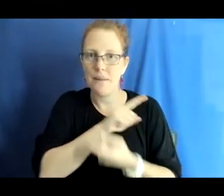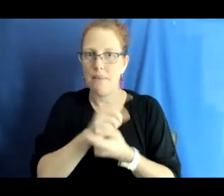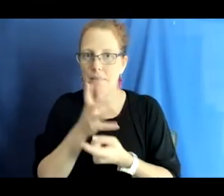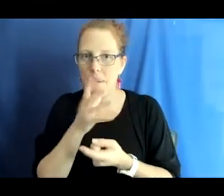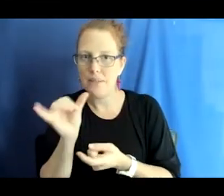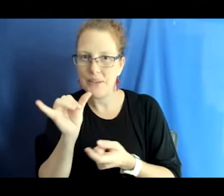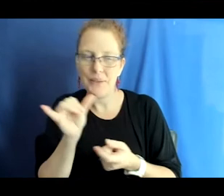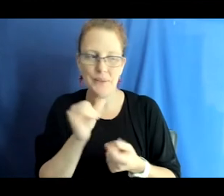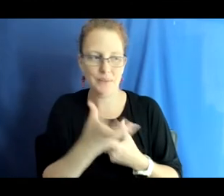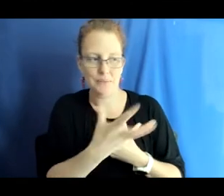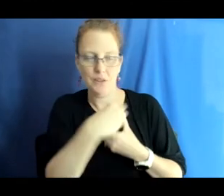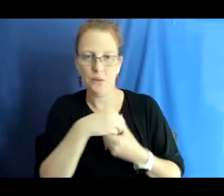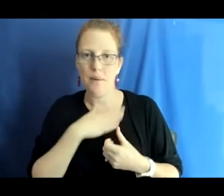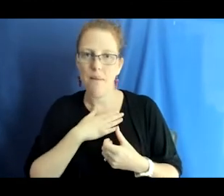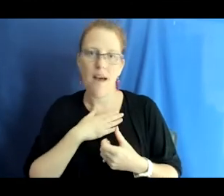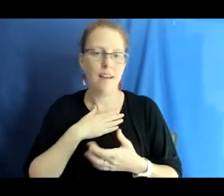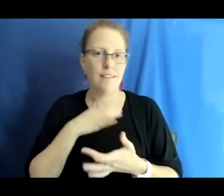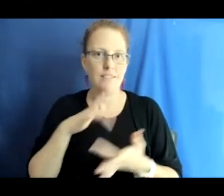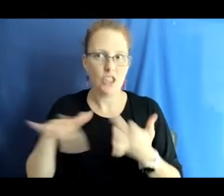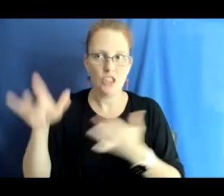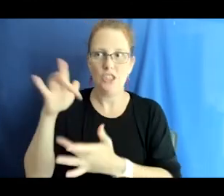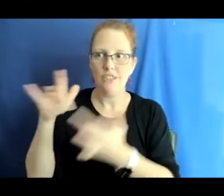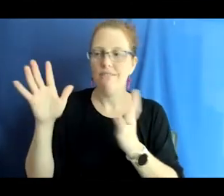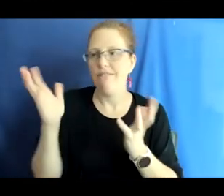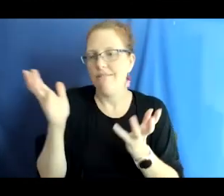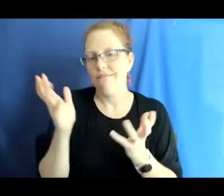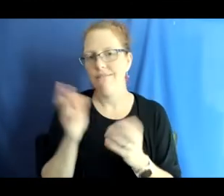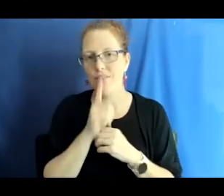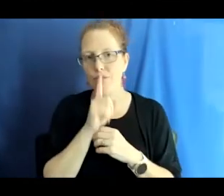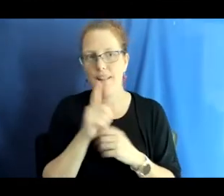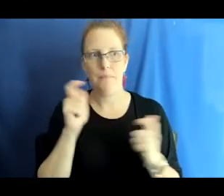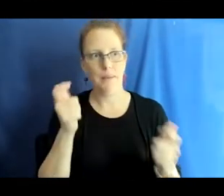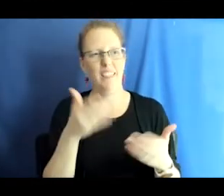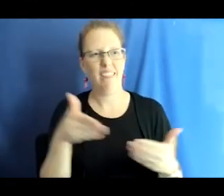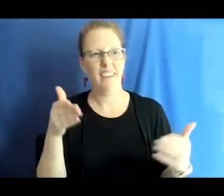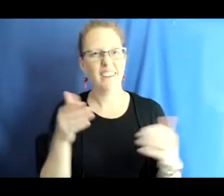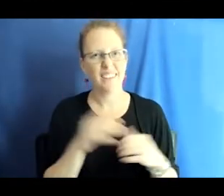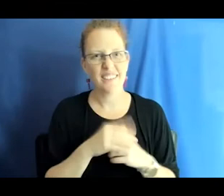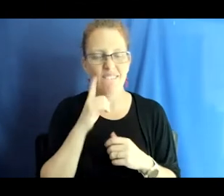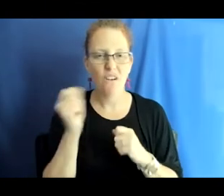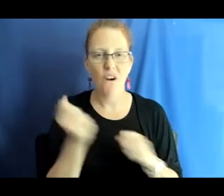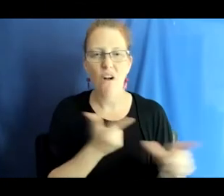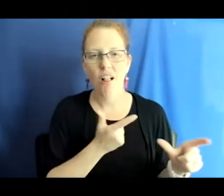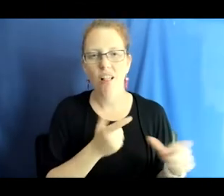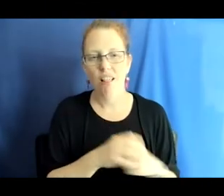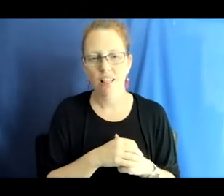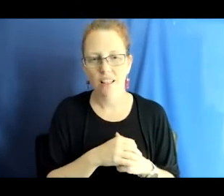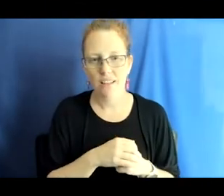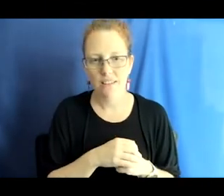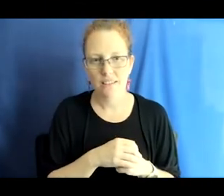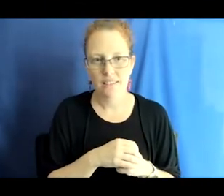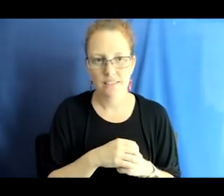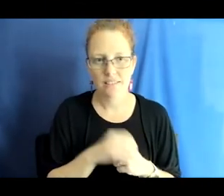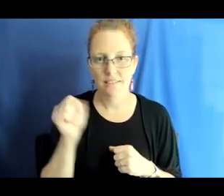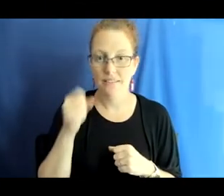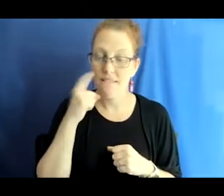So yeah. it was a big thing, a big journey, a big adventure for all of us. Yeah. Mm-hmm. And yeah. for your